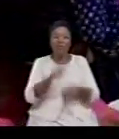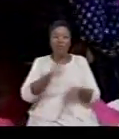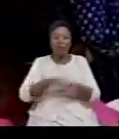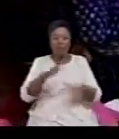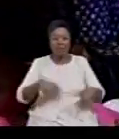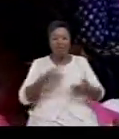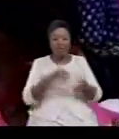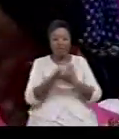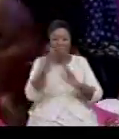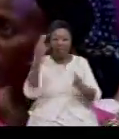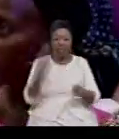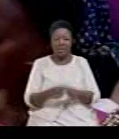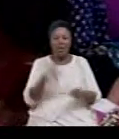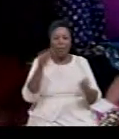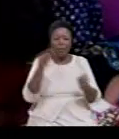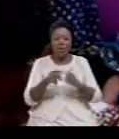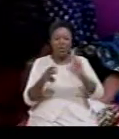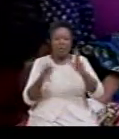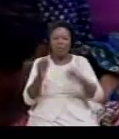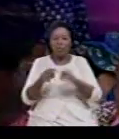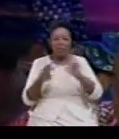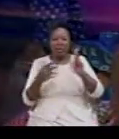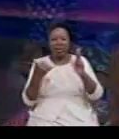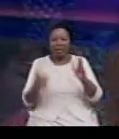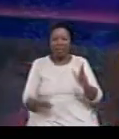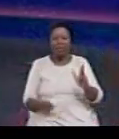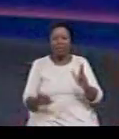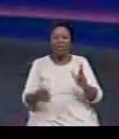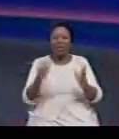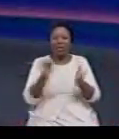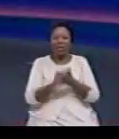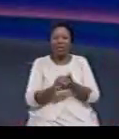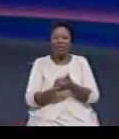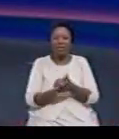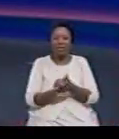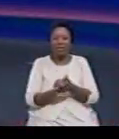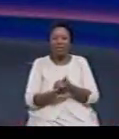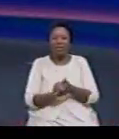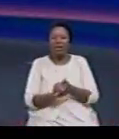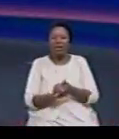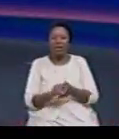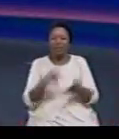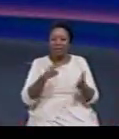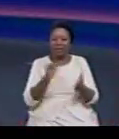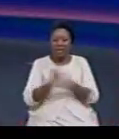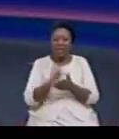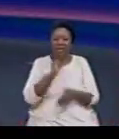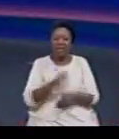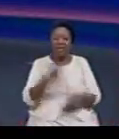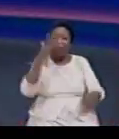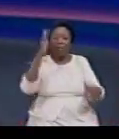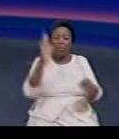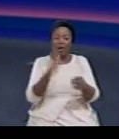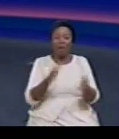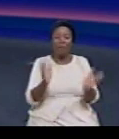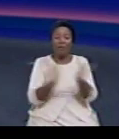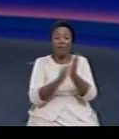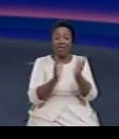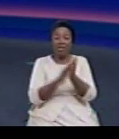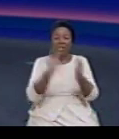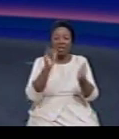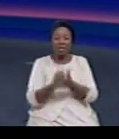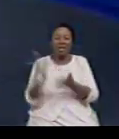point number three now. Point number three, I'm looking at praises that bring marvelous